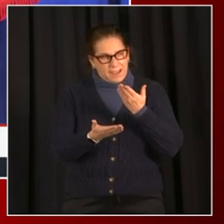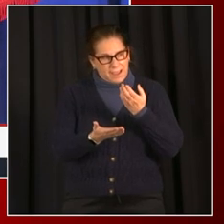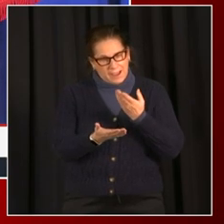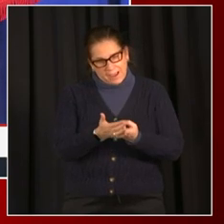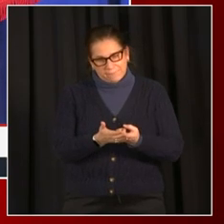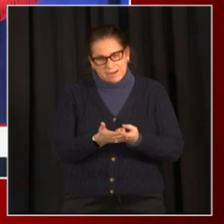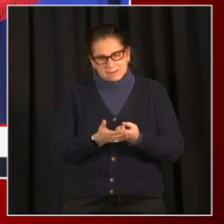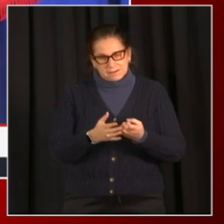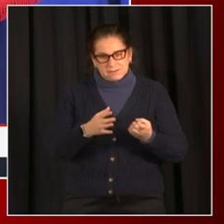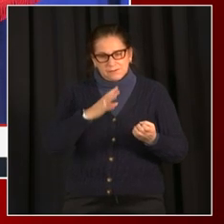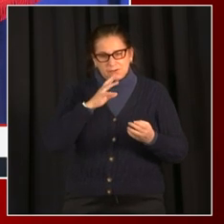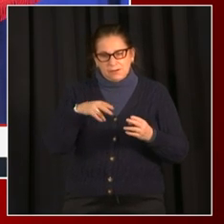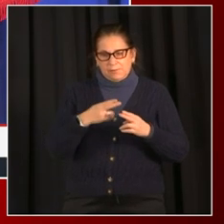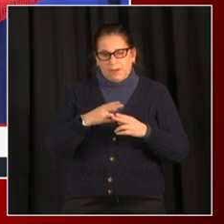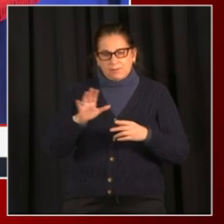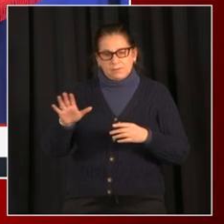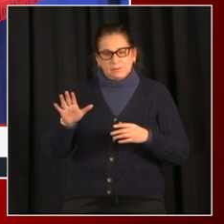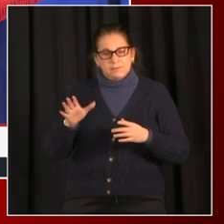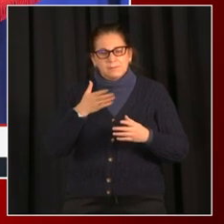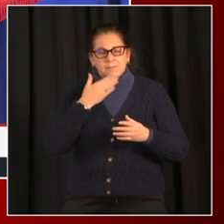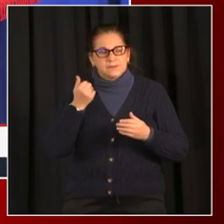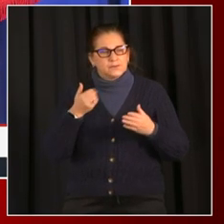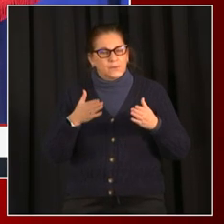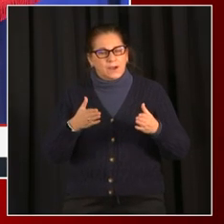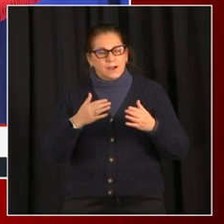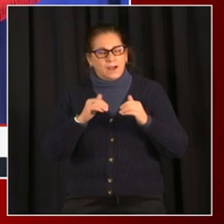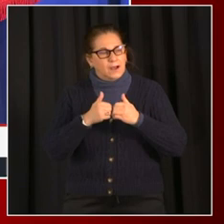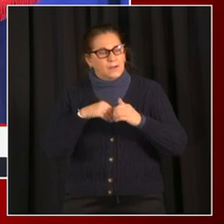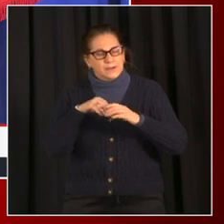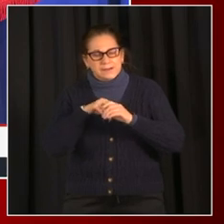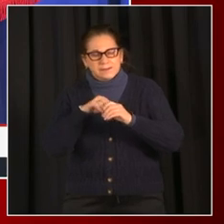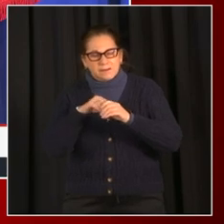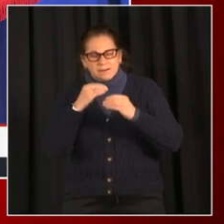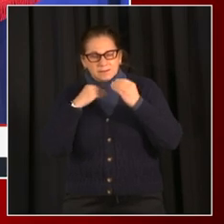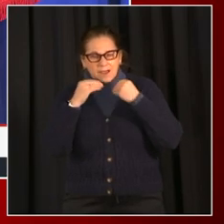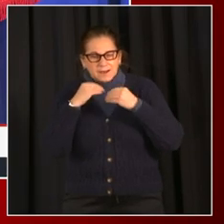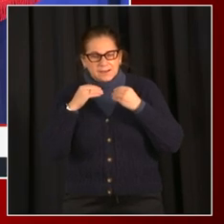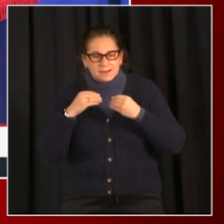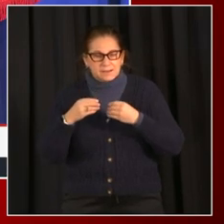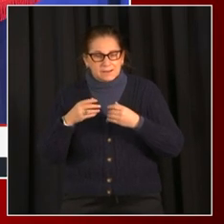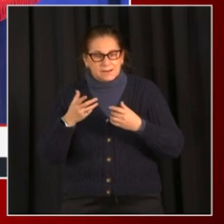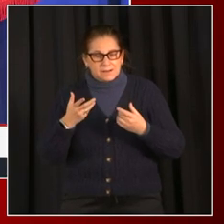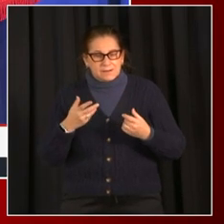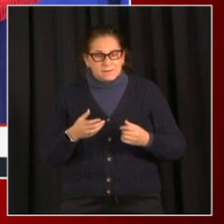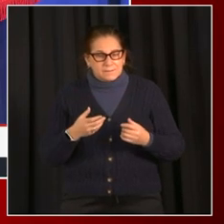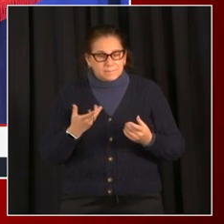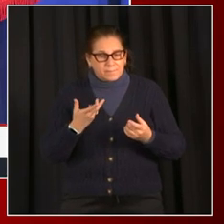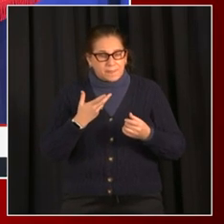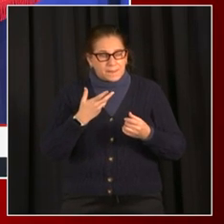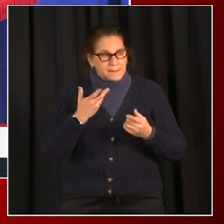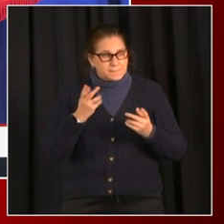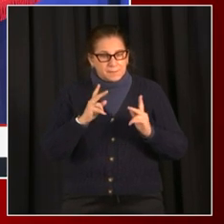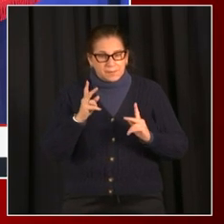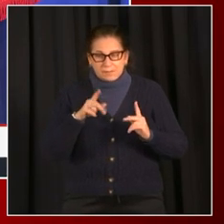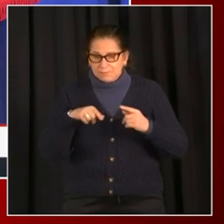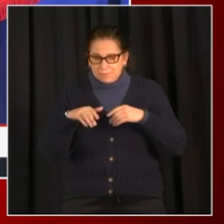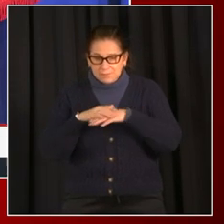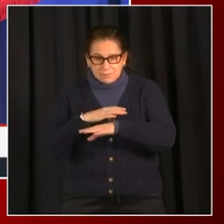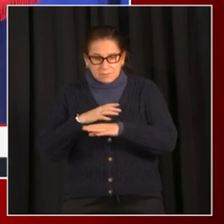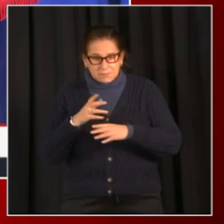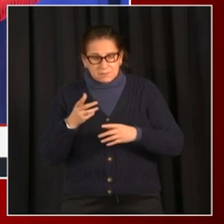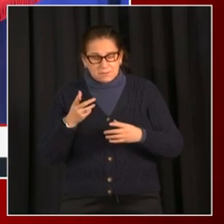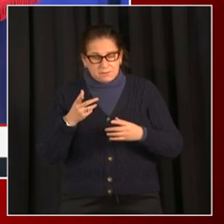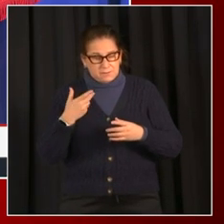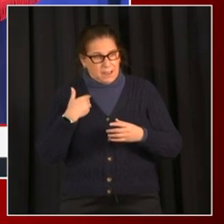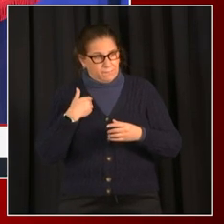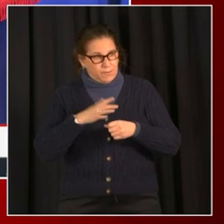would result in a greater number of COVID cases or infections. Has DOH or